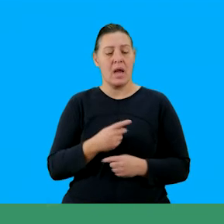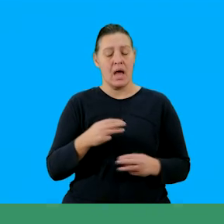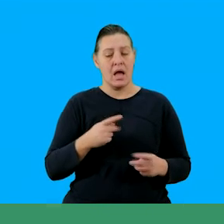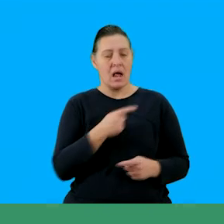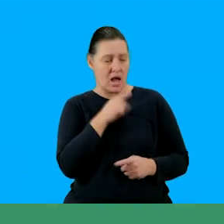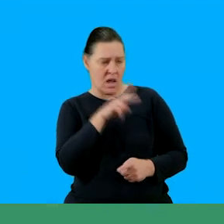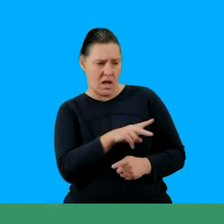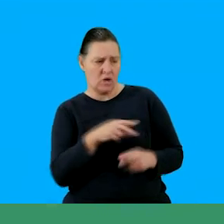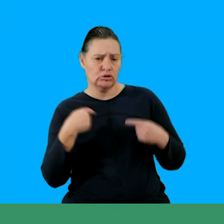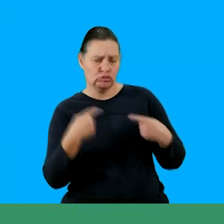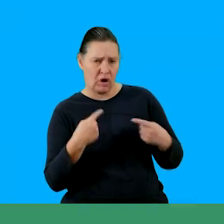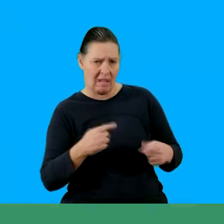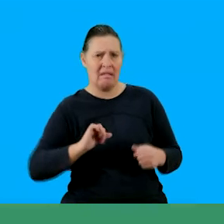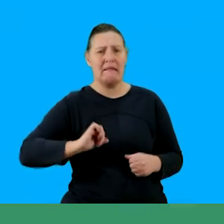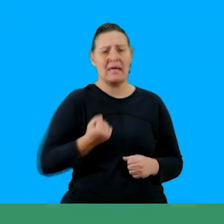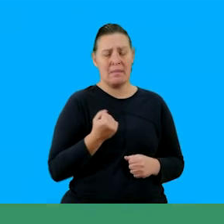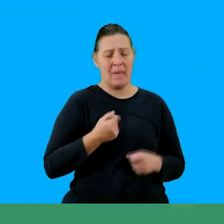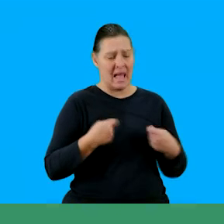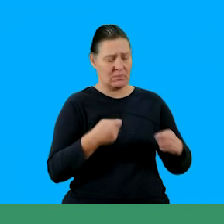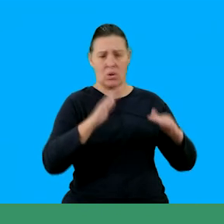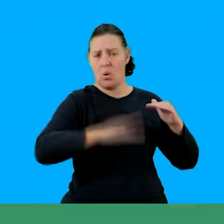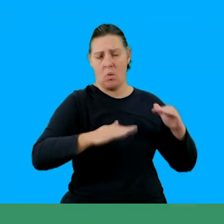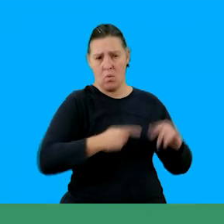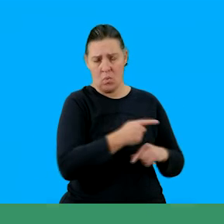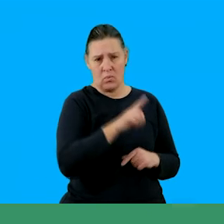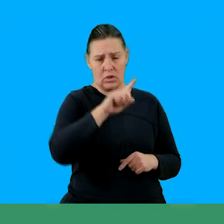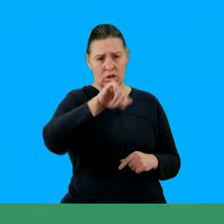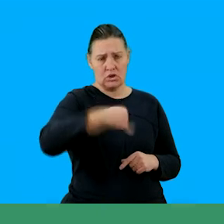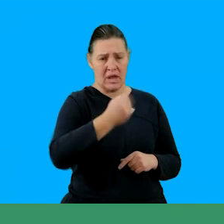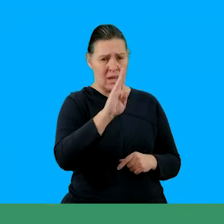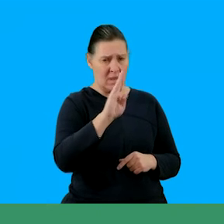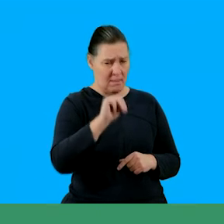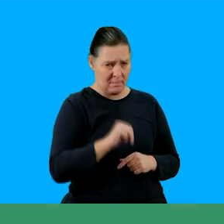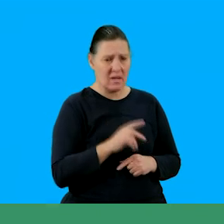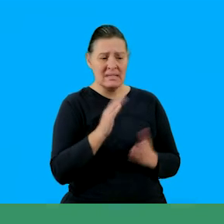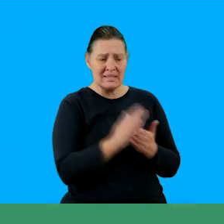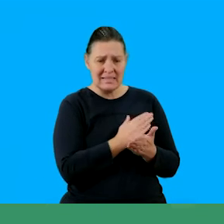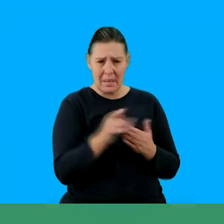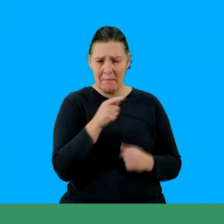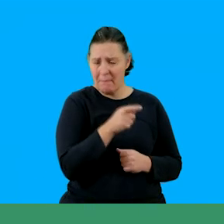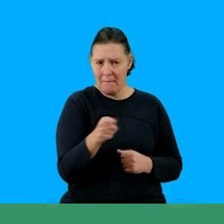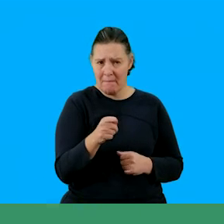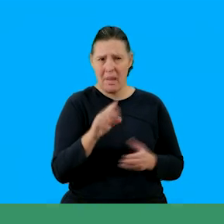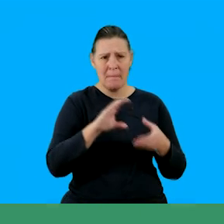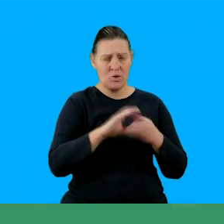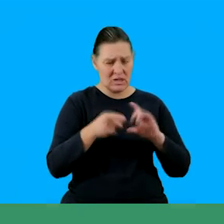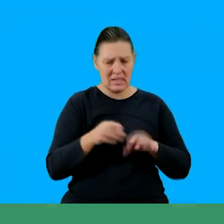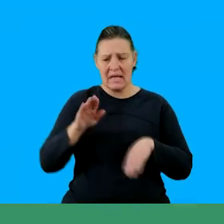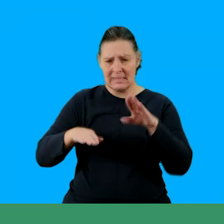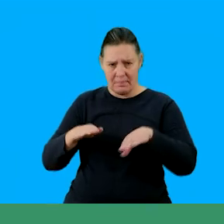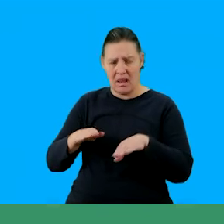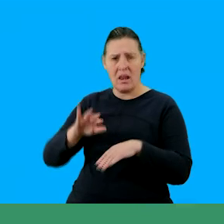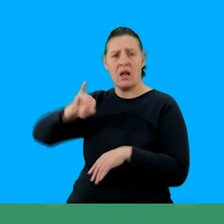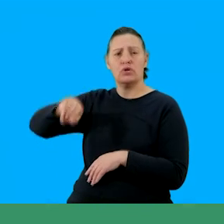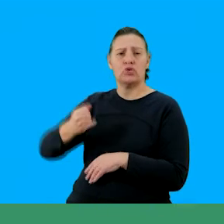of JBM struggled to keep their expenses low. Some of JBM's bricks are similar to